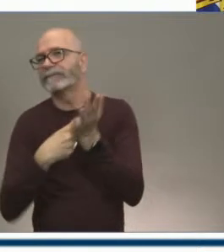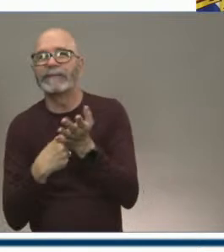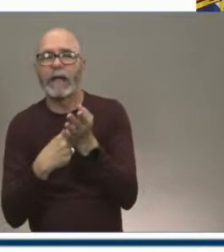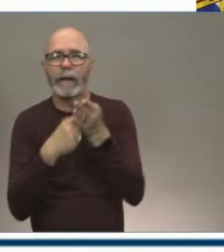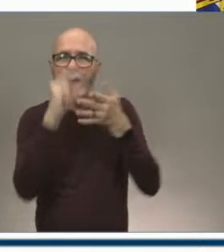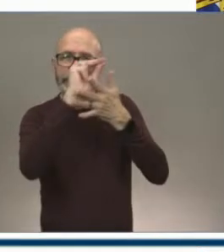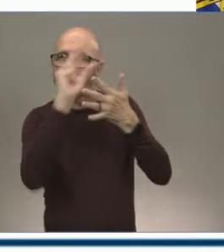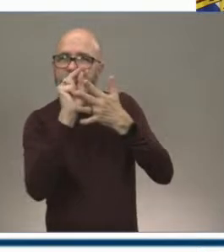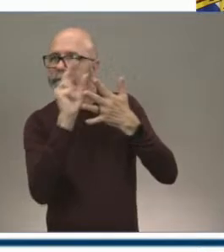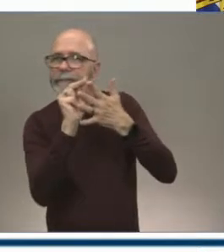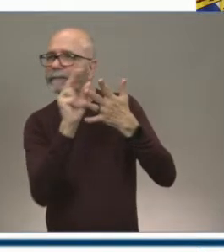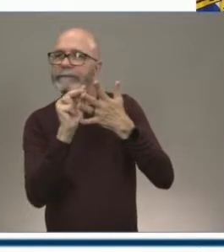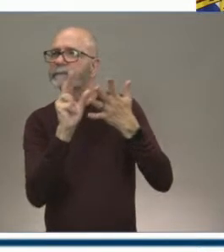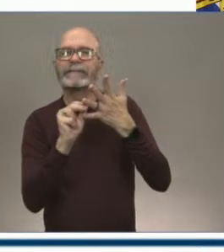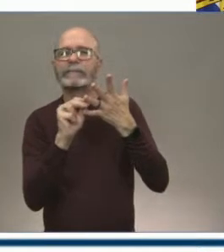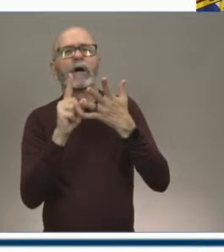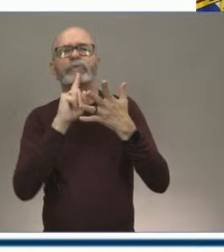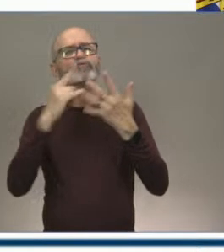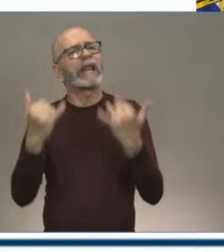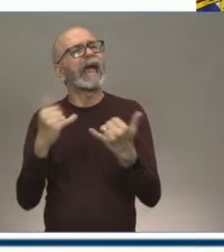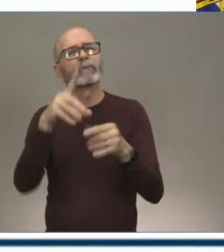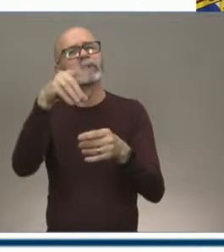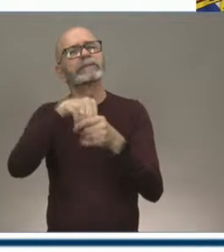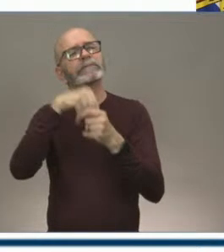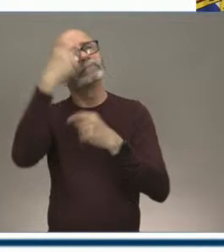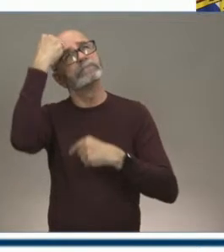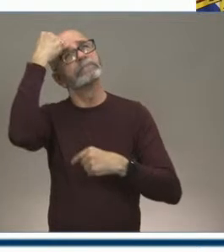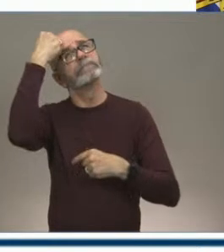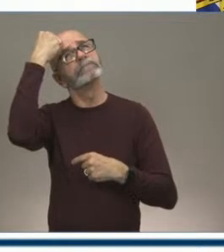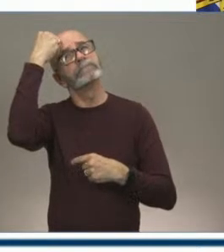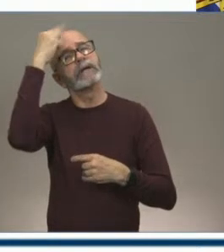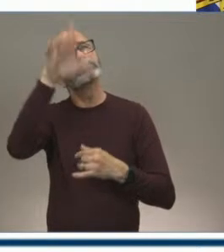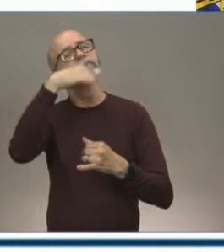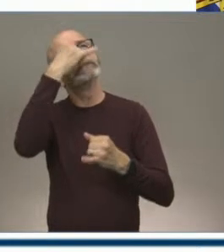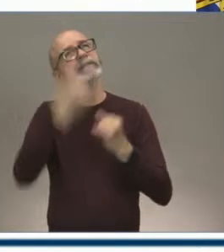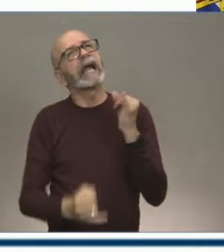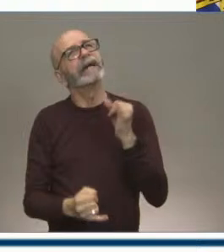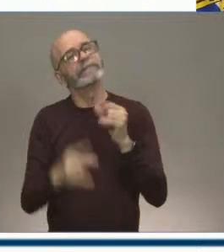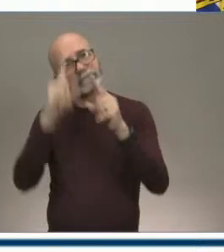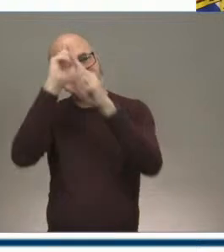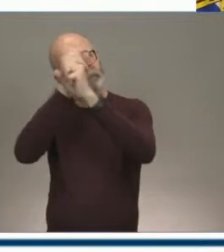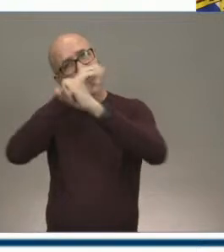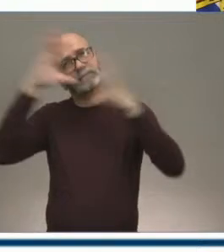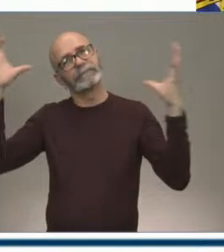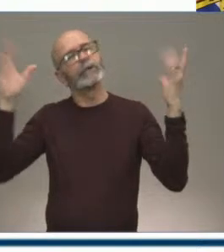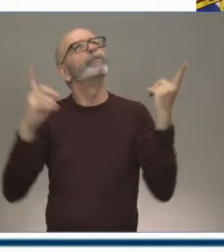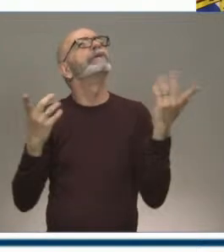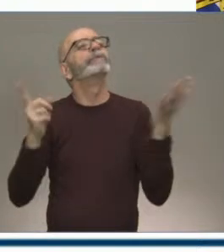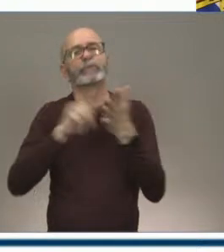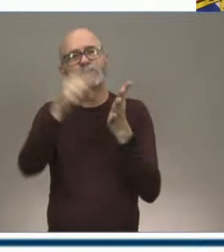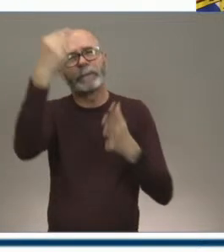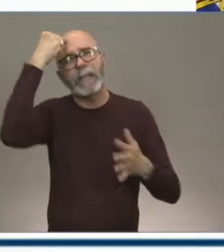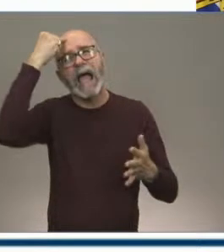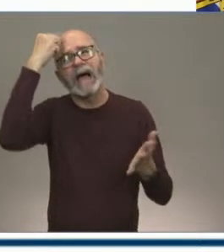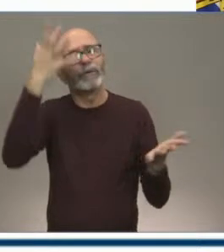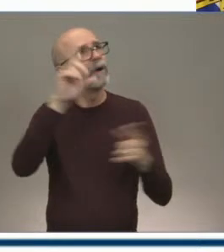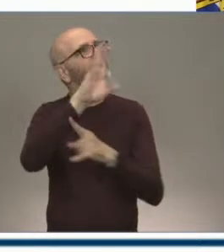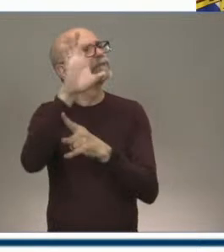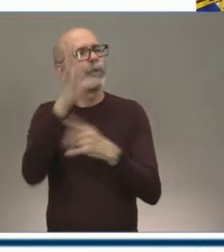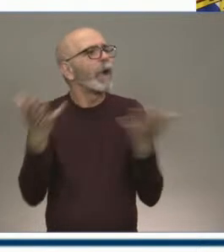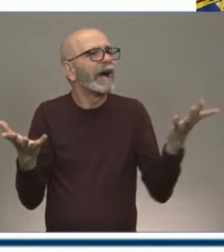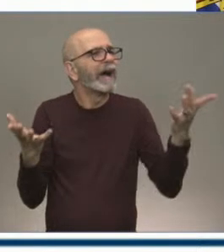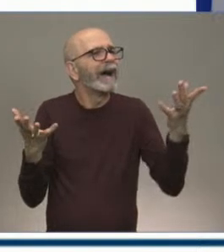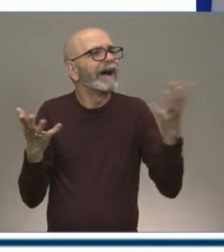through your head today, again, on your this being your last day of briefings and a significant number, the 100th briefing? A